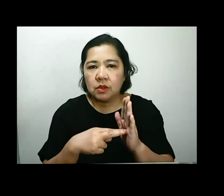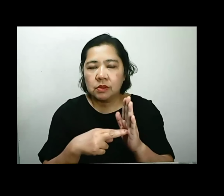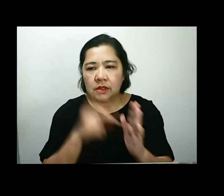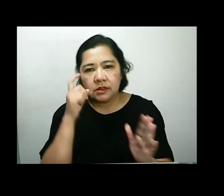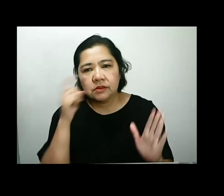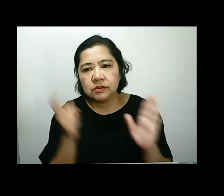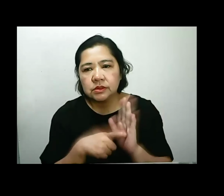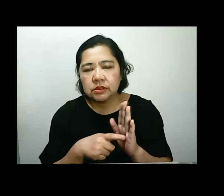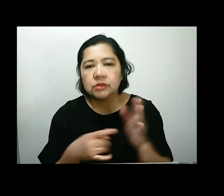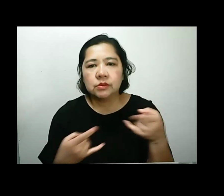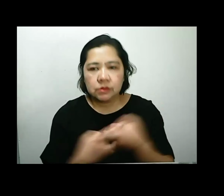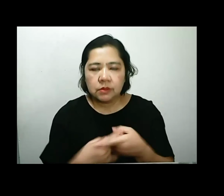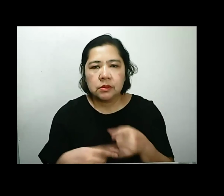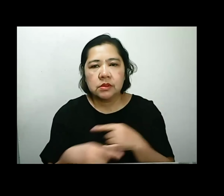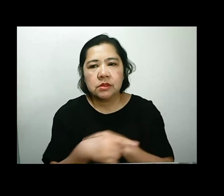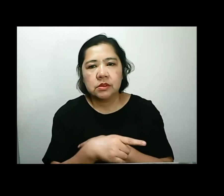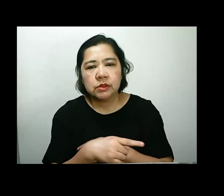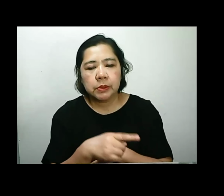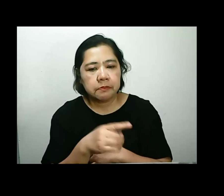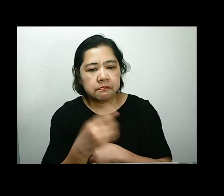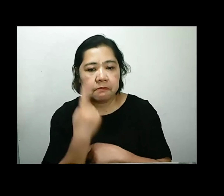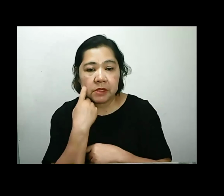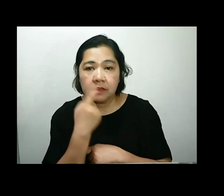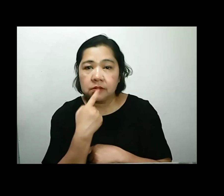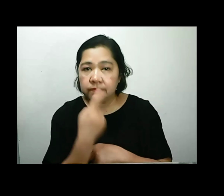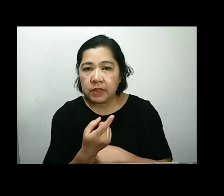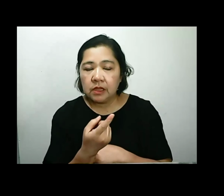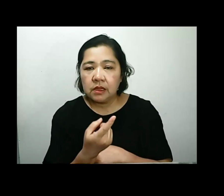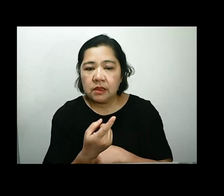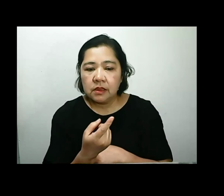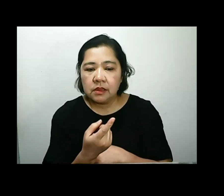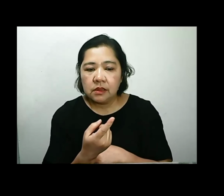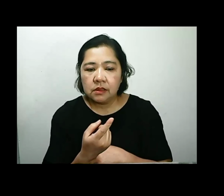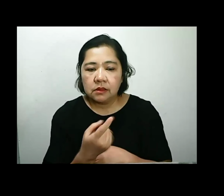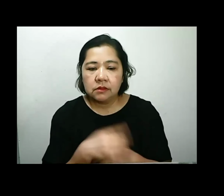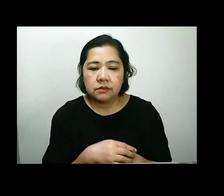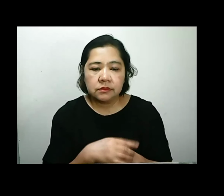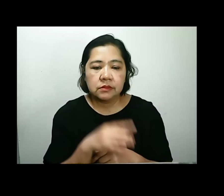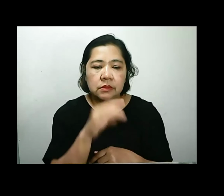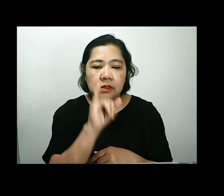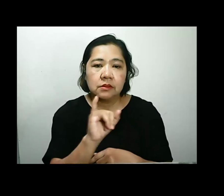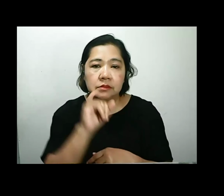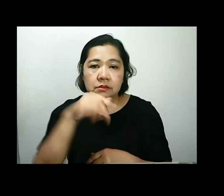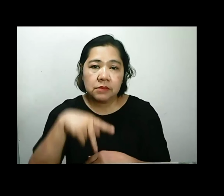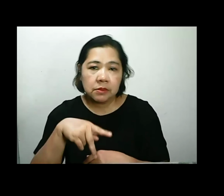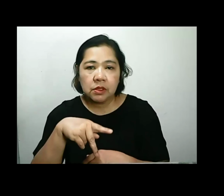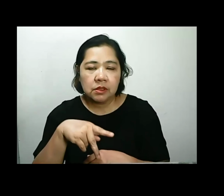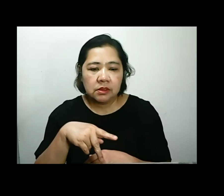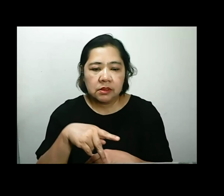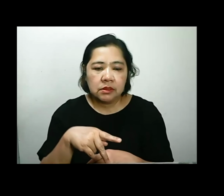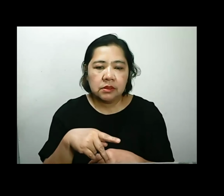contribution. For example, you know, you mentioned we, you know, the indigenous peoples and especially the